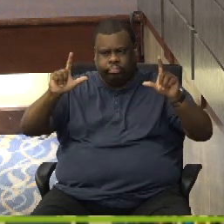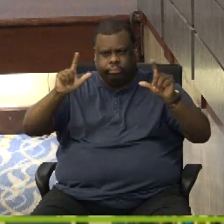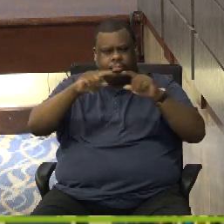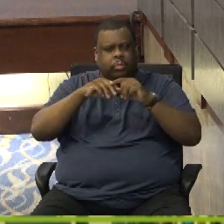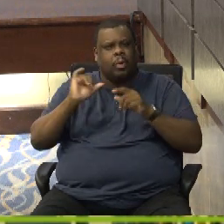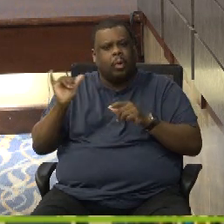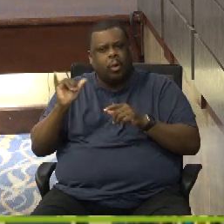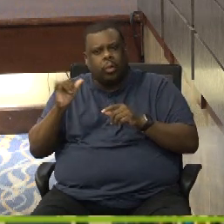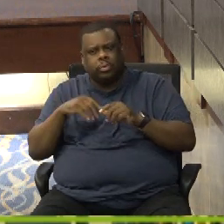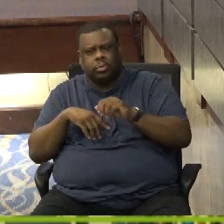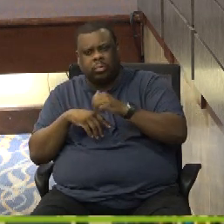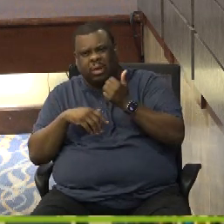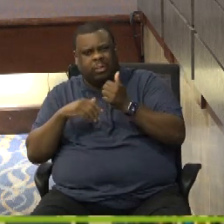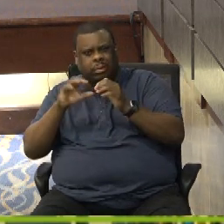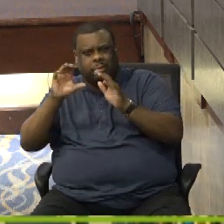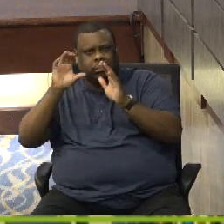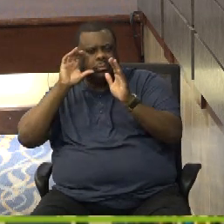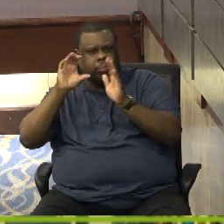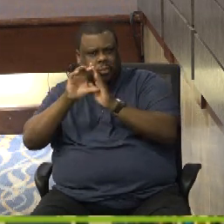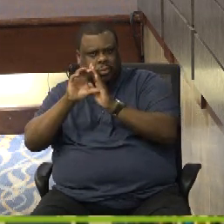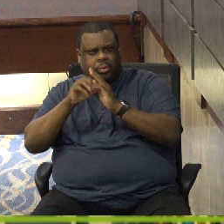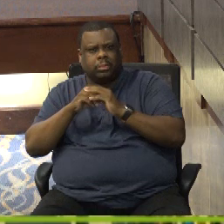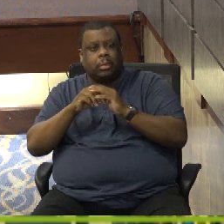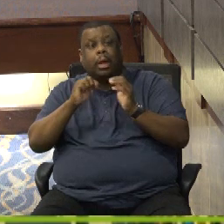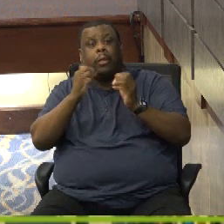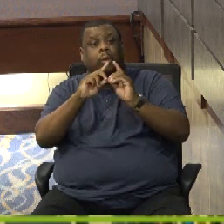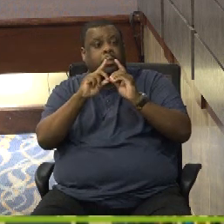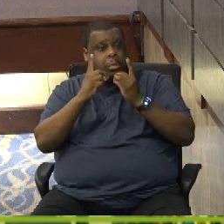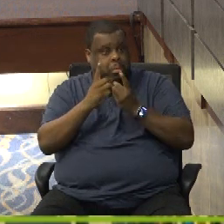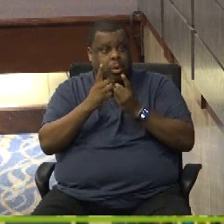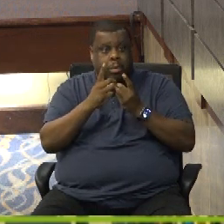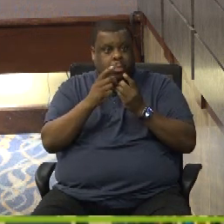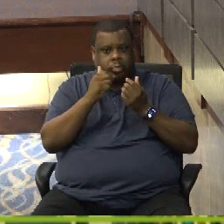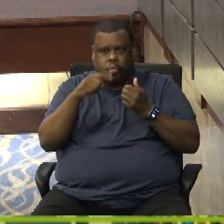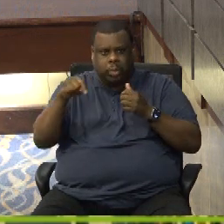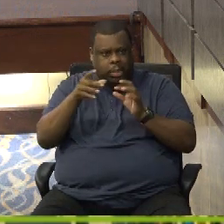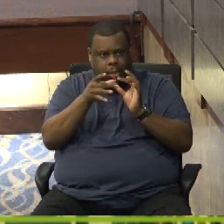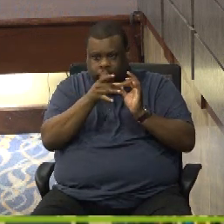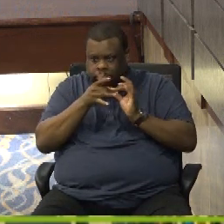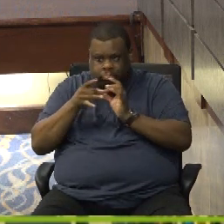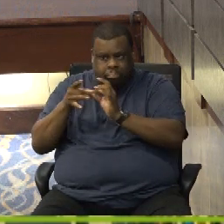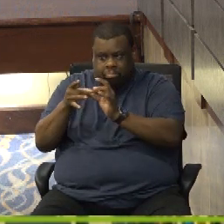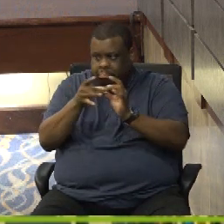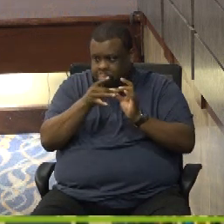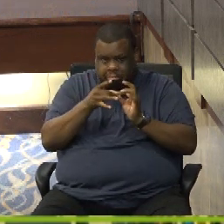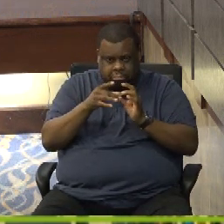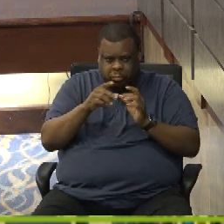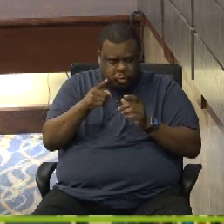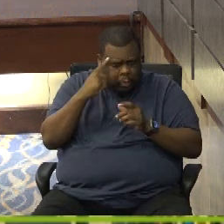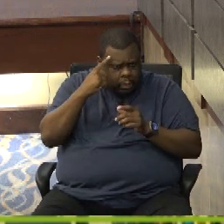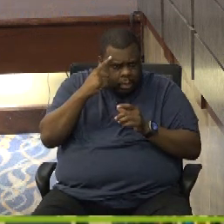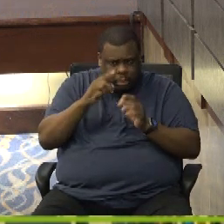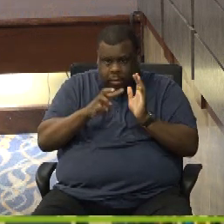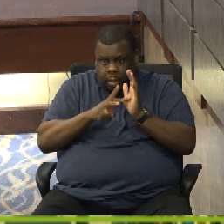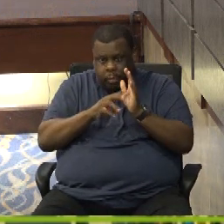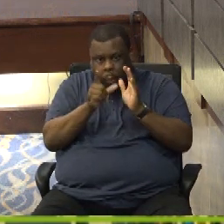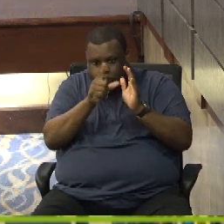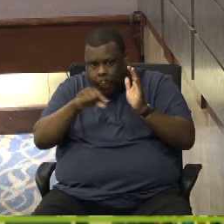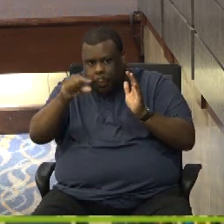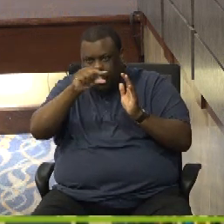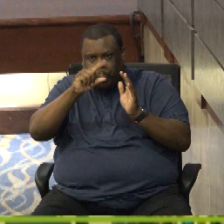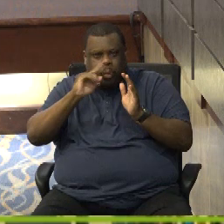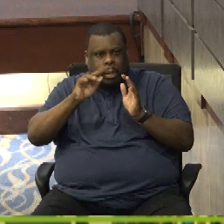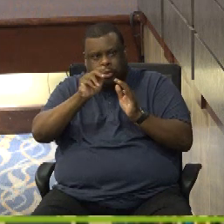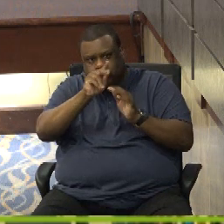and also the appropriate usage of that logo. We'll be coordinating with the departments within the city that don't use the Flying W. We've got various departments that are branded a little